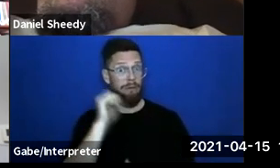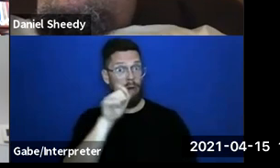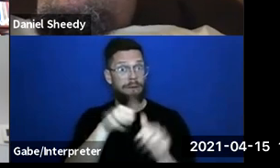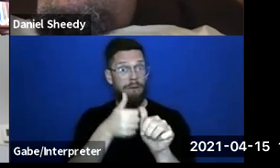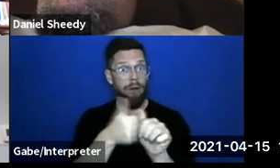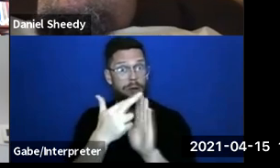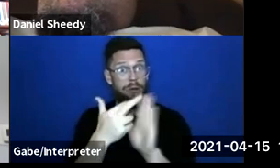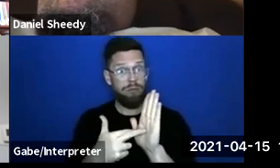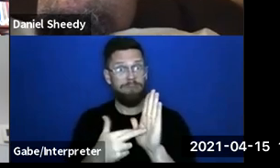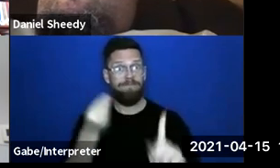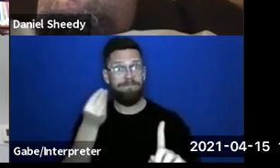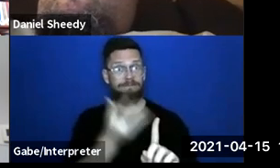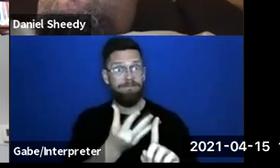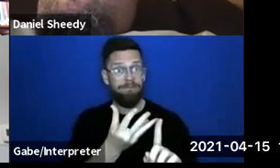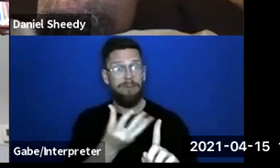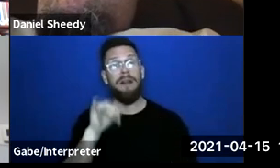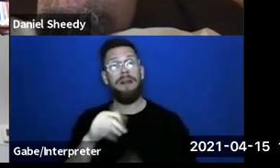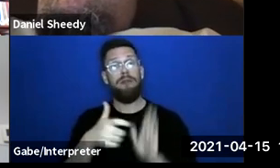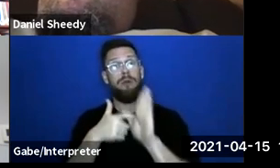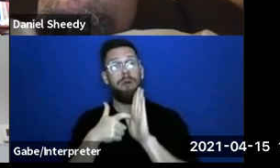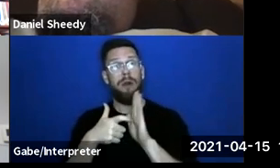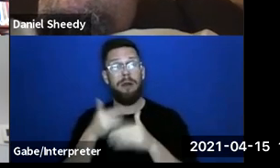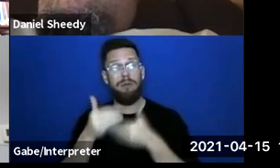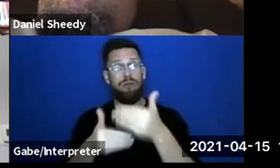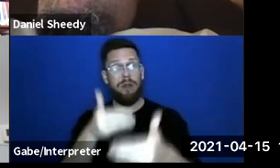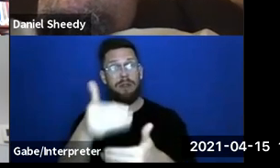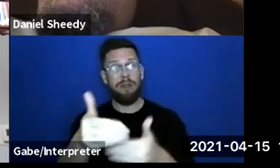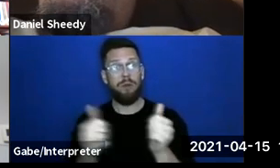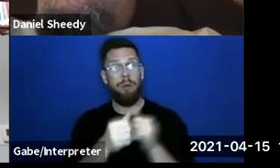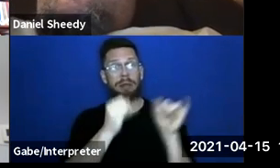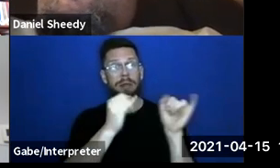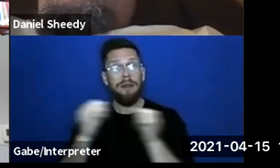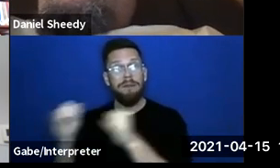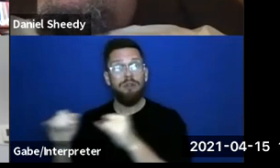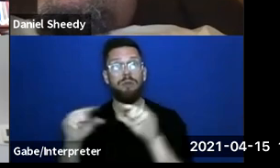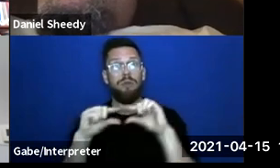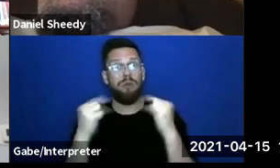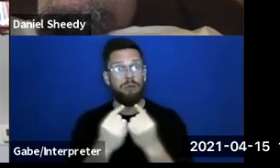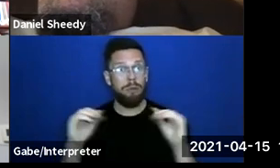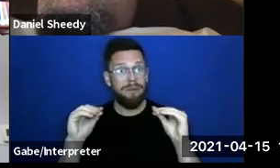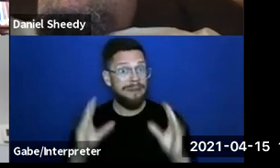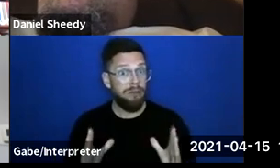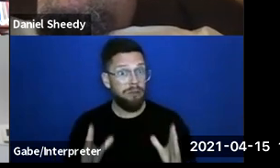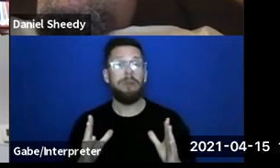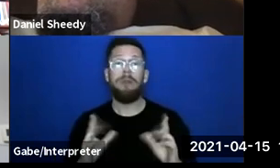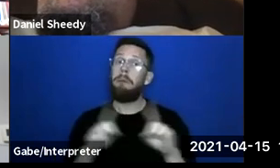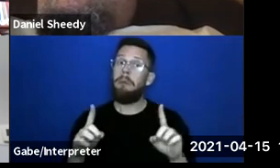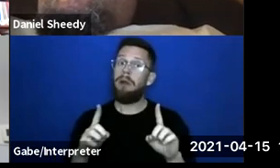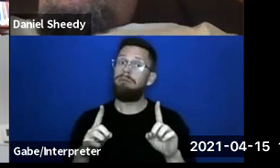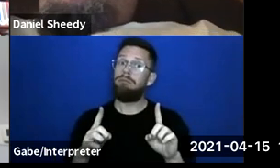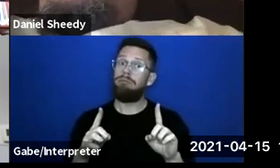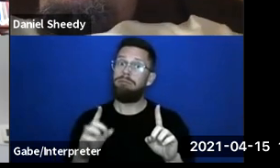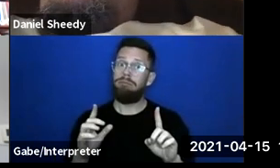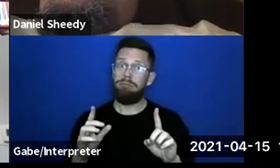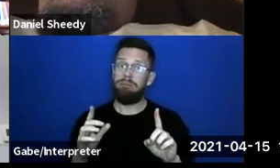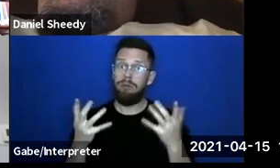process with that individual or group of teachers, but we have communicated it in writing multiple times.